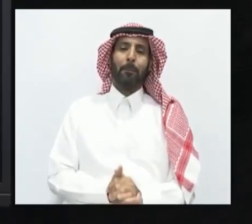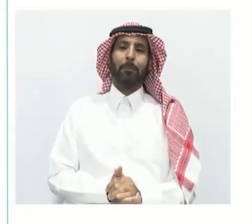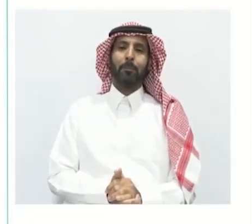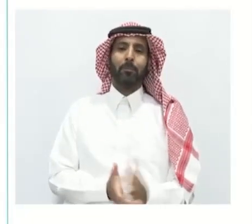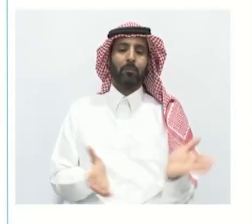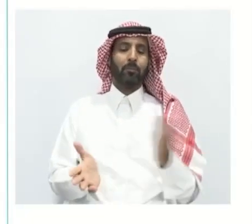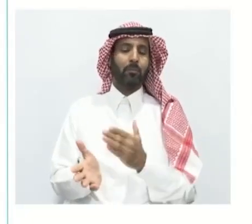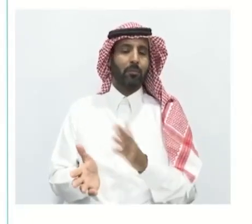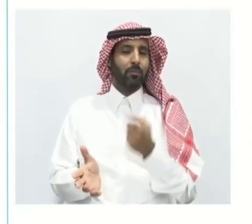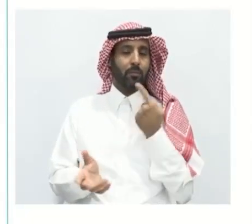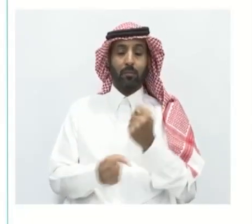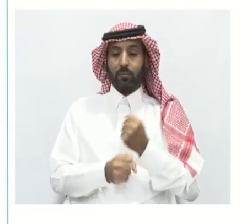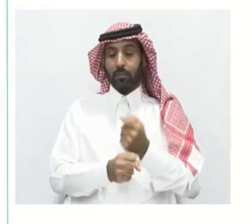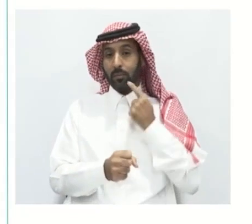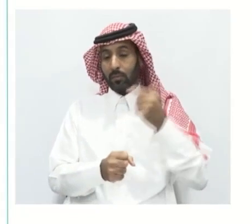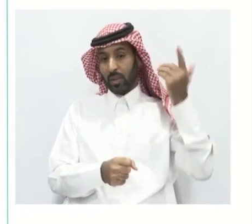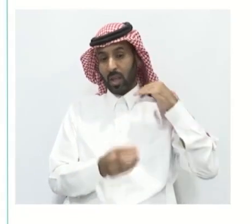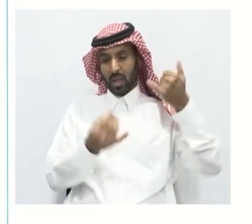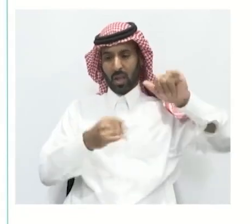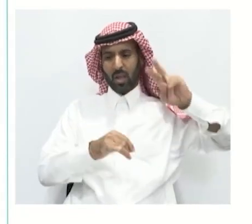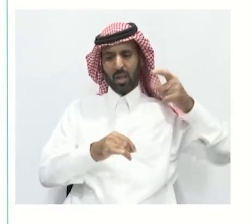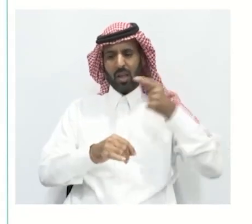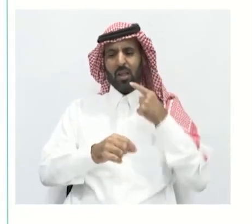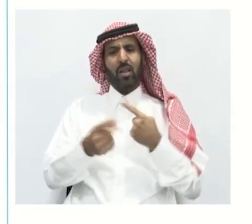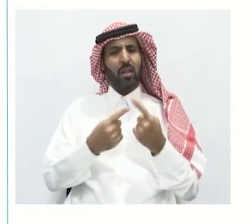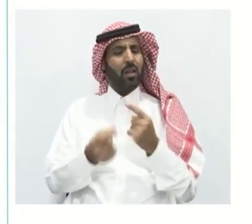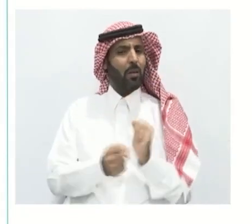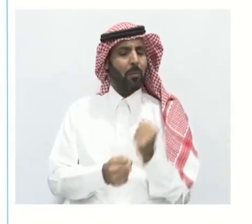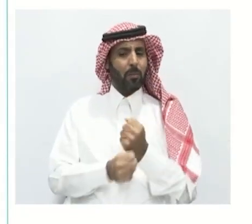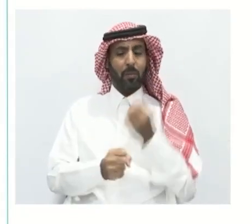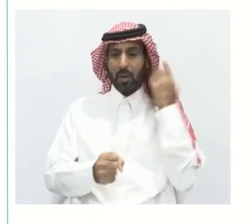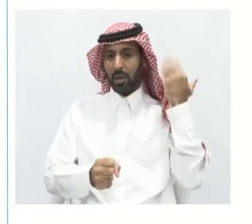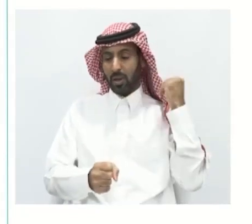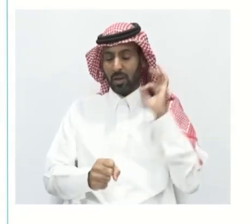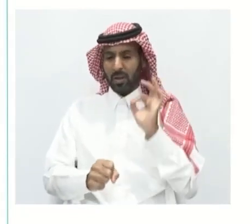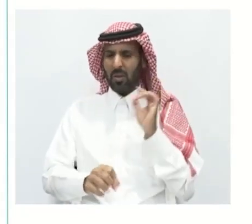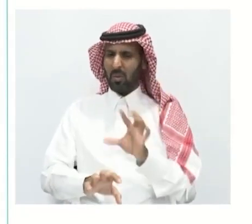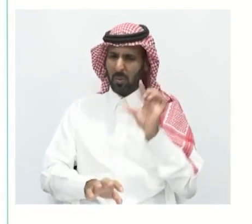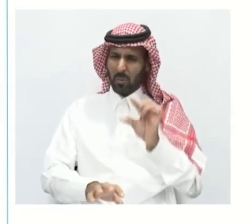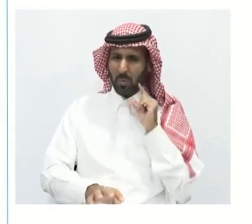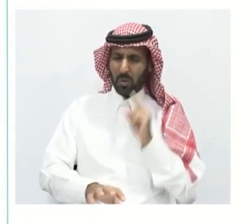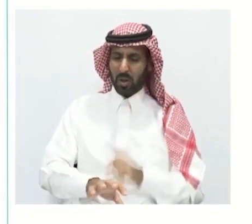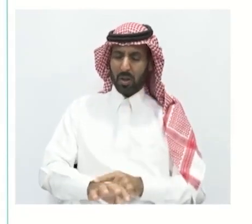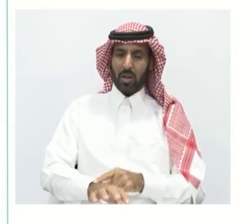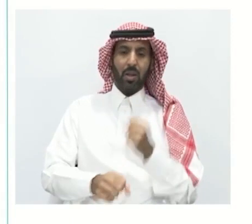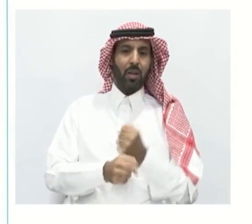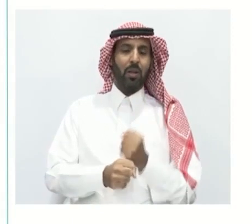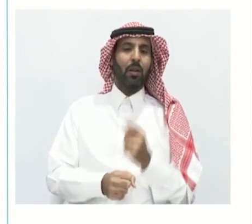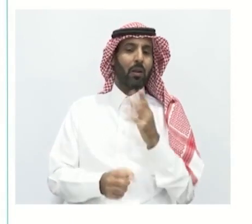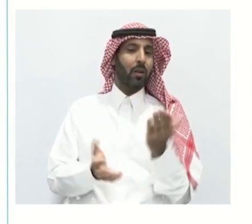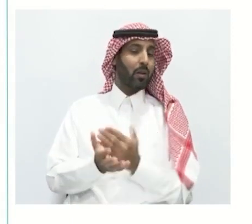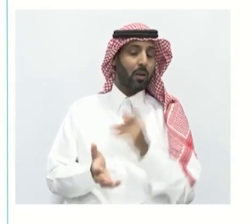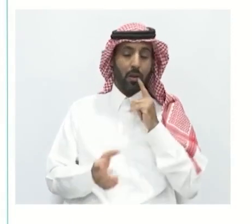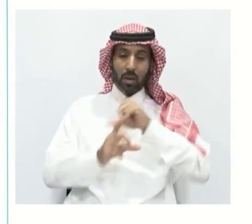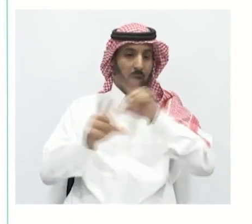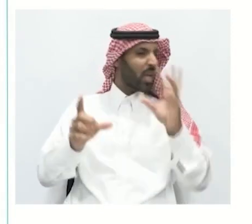past. We use the past progressive when we talk about a temporary state or an action. Of course, the form